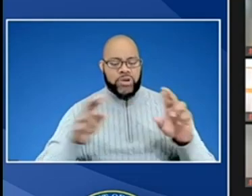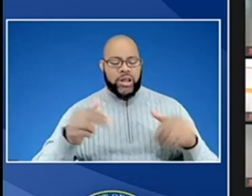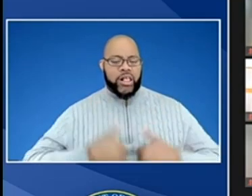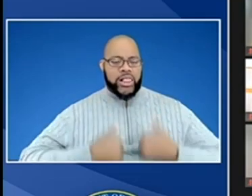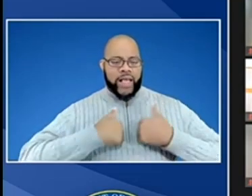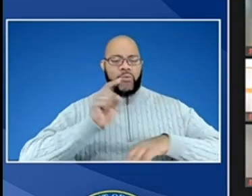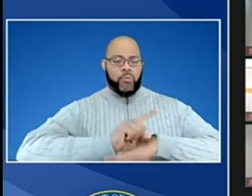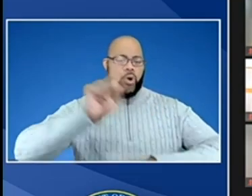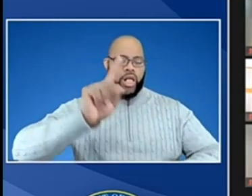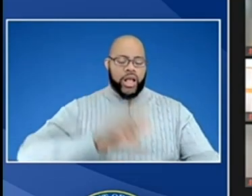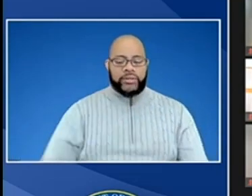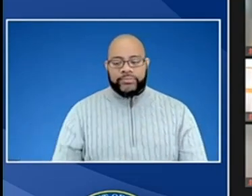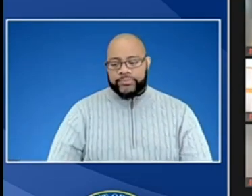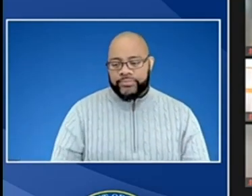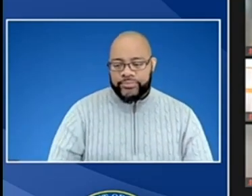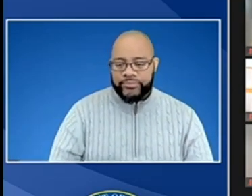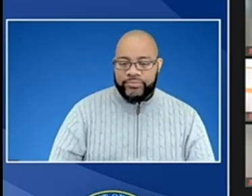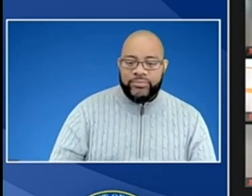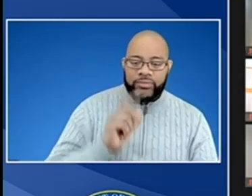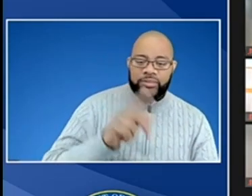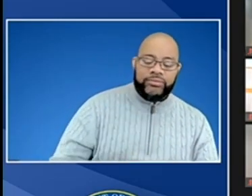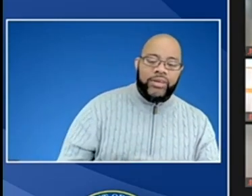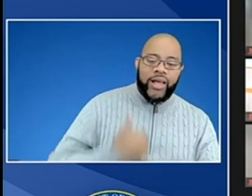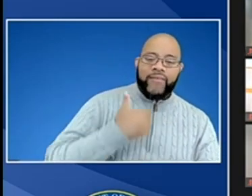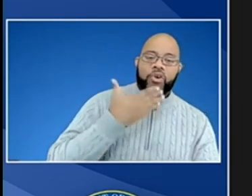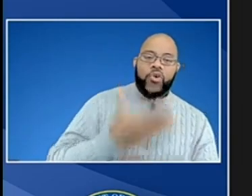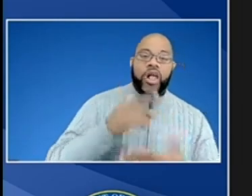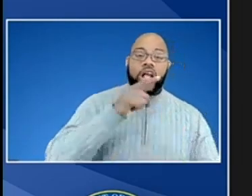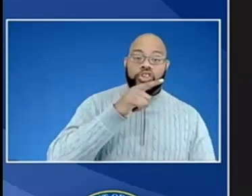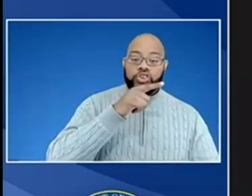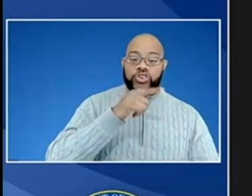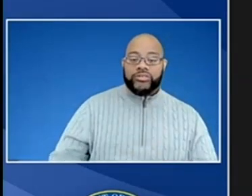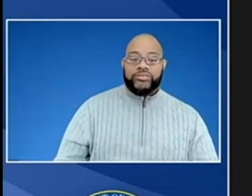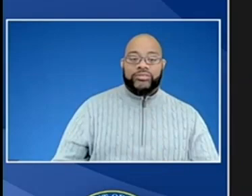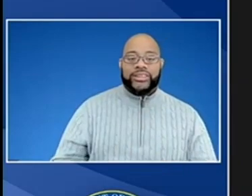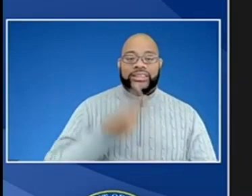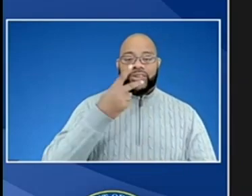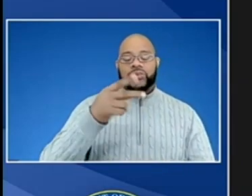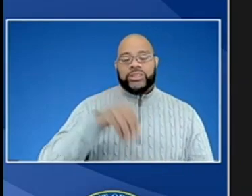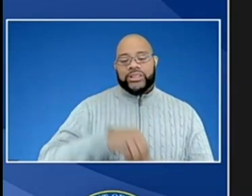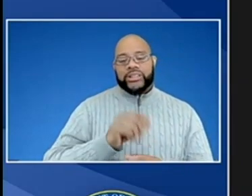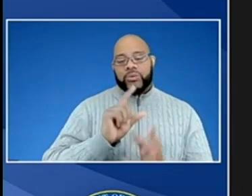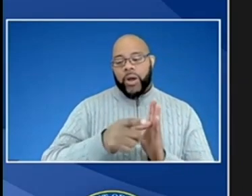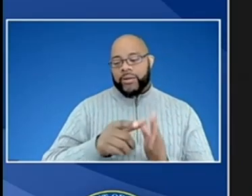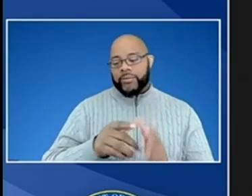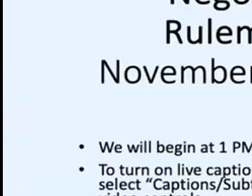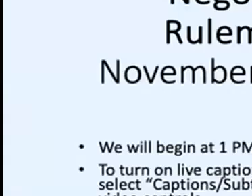at 1. Okay, have a great lunch and see you in a bit.